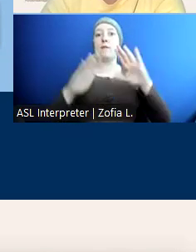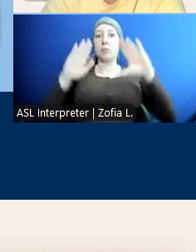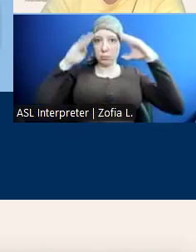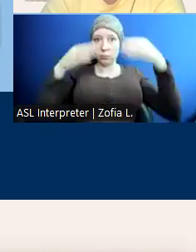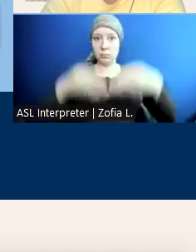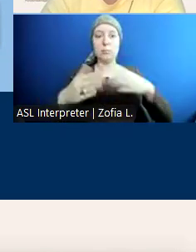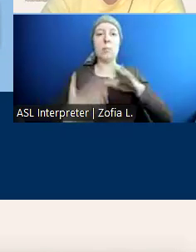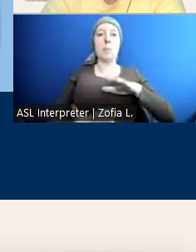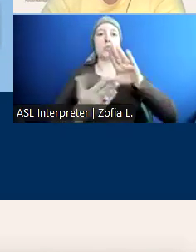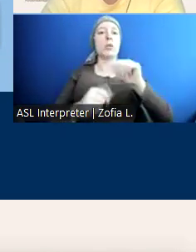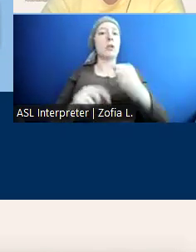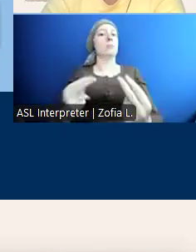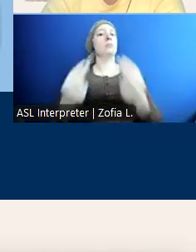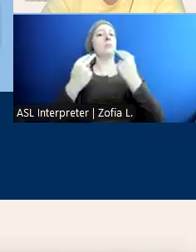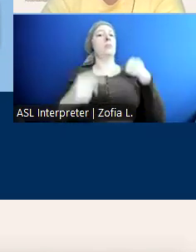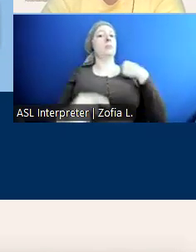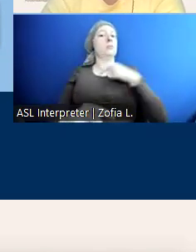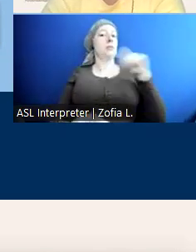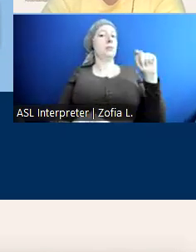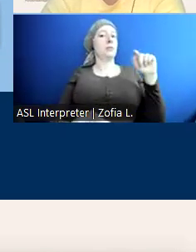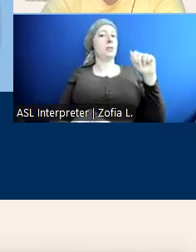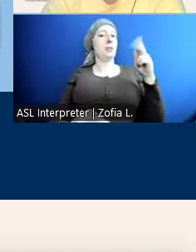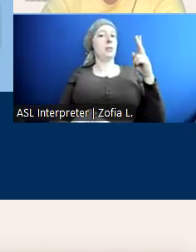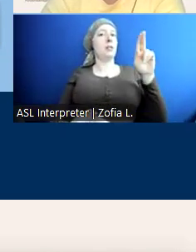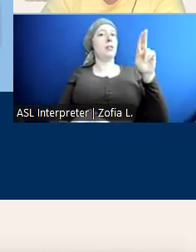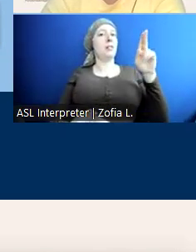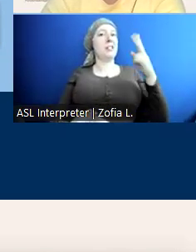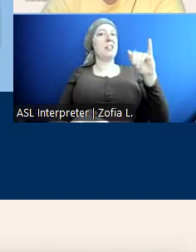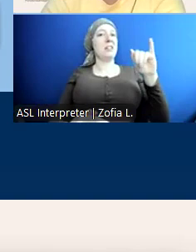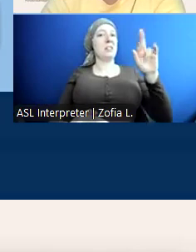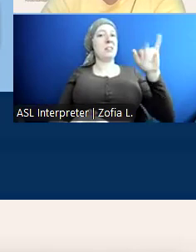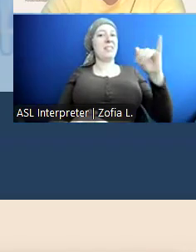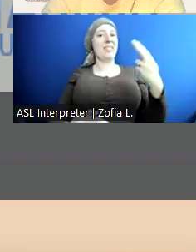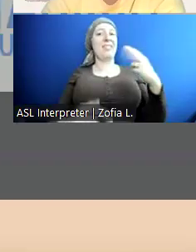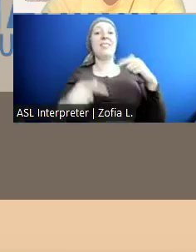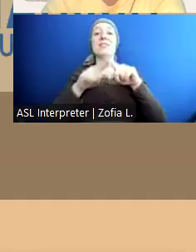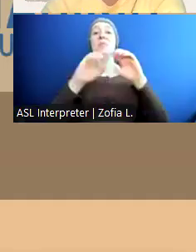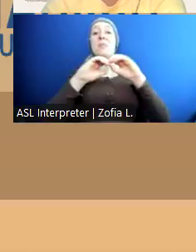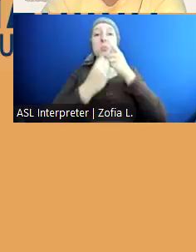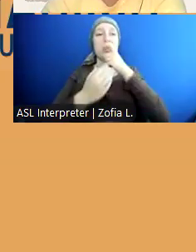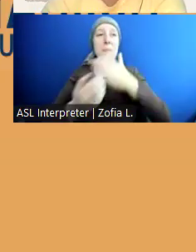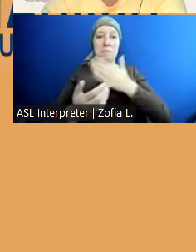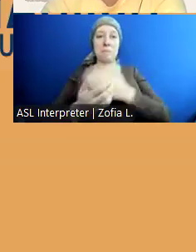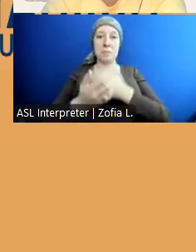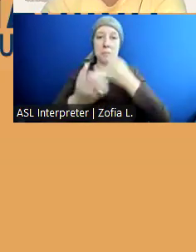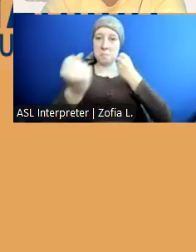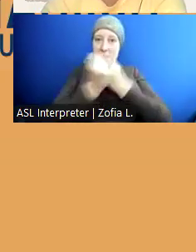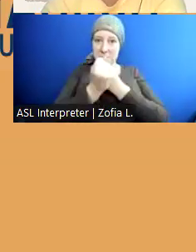see Tahereh as an organization that is happy to support